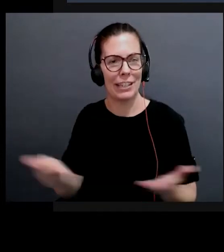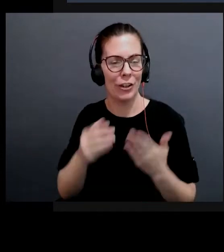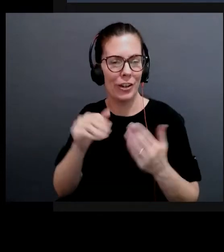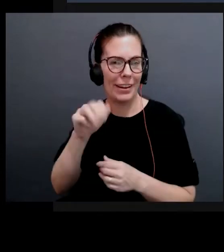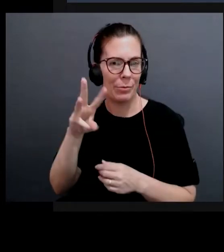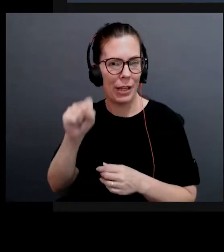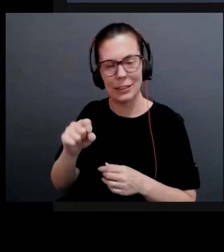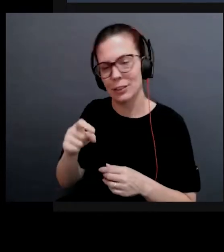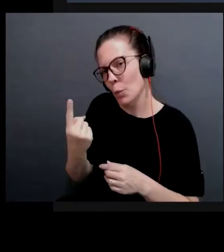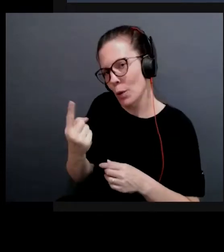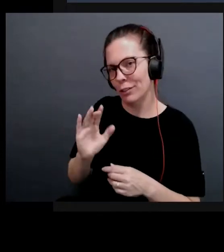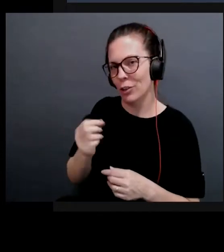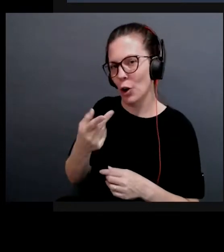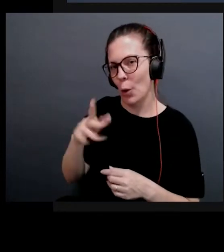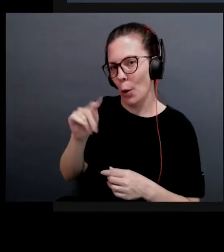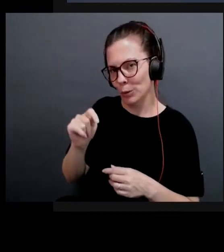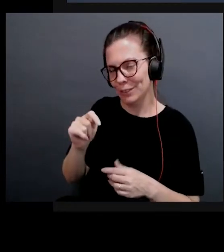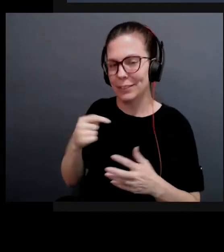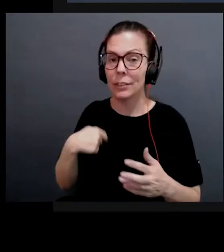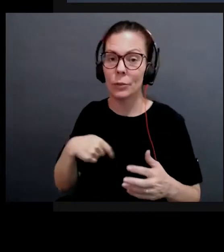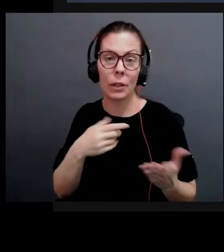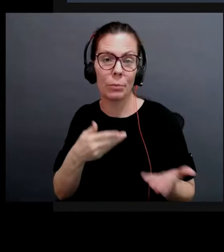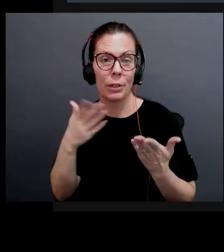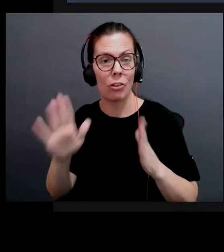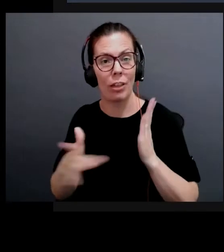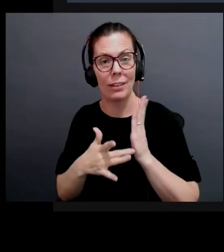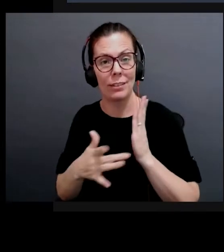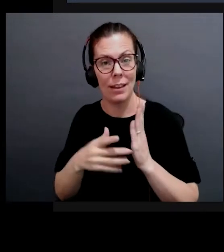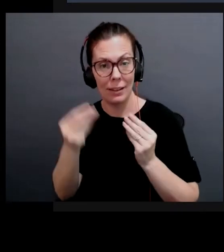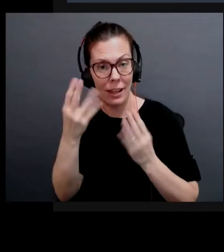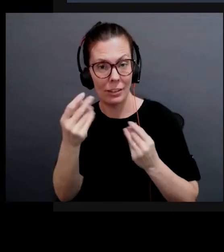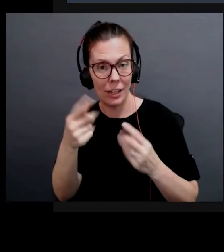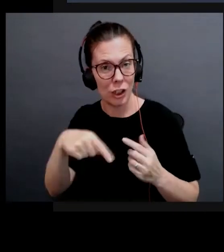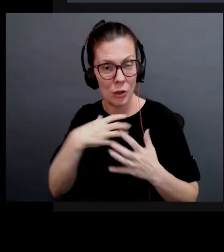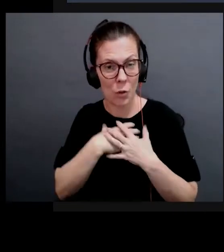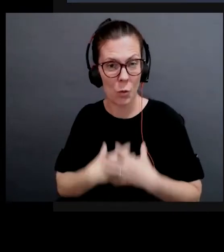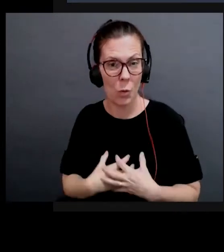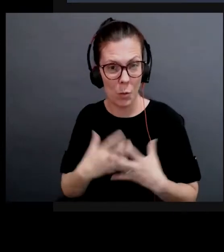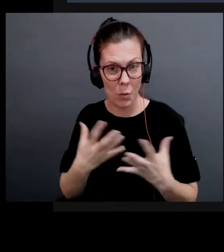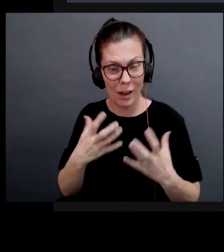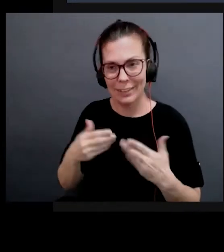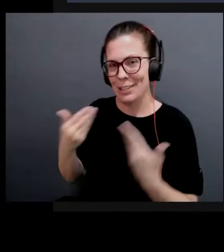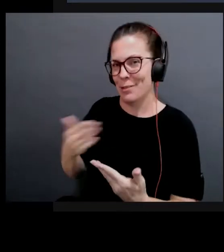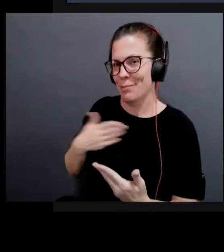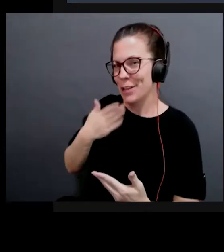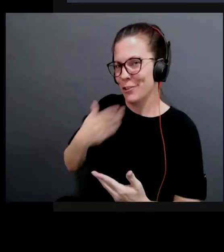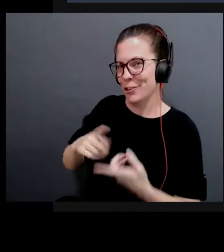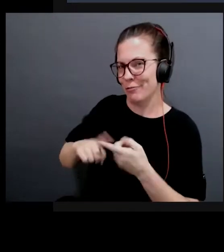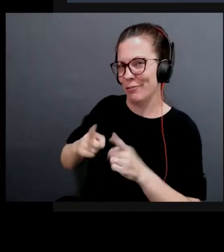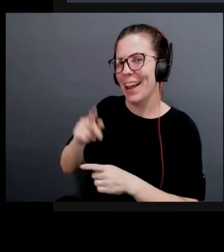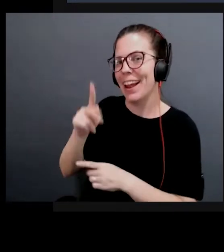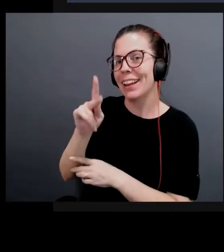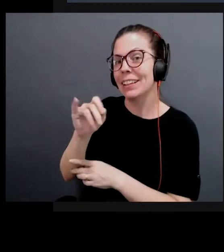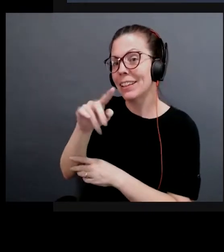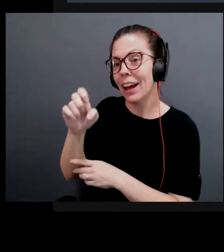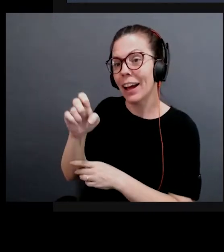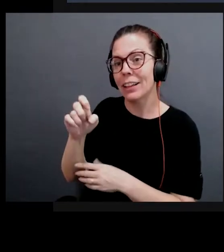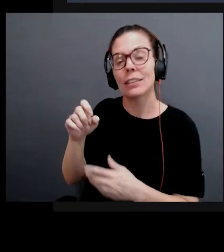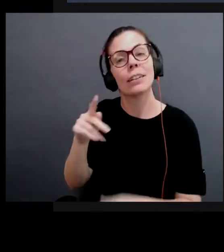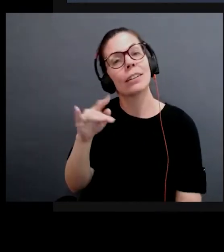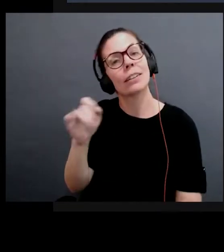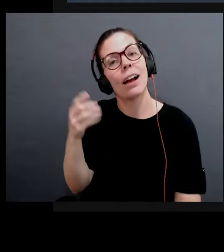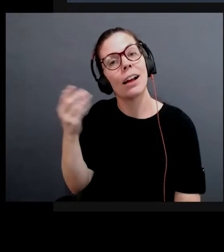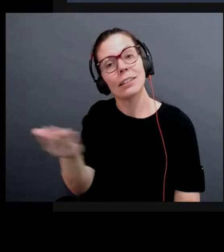Air hosts, bringing you all the tech content that you crave. I'm here with my good friend Kyle. Kyle, please tell the